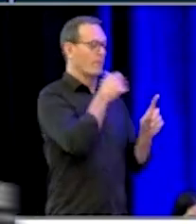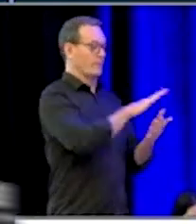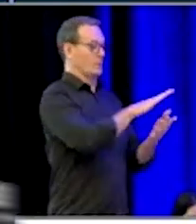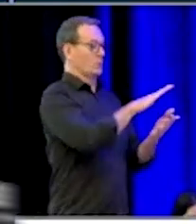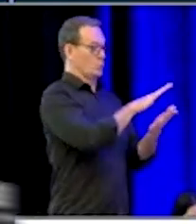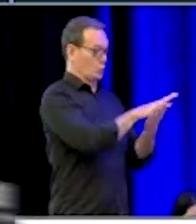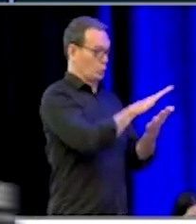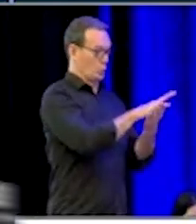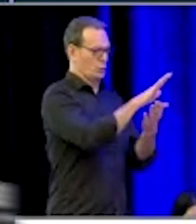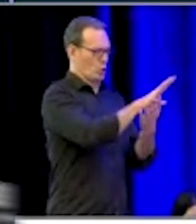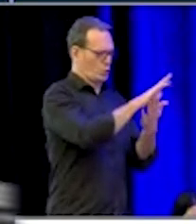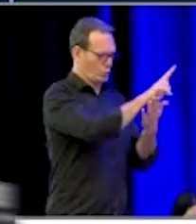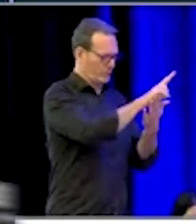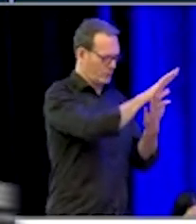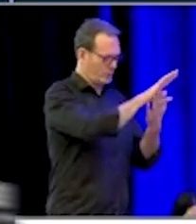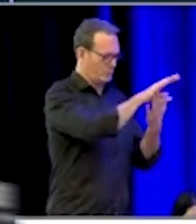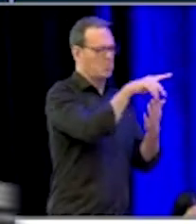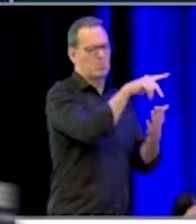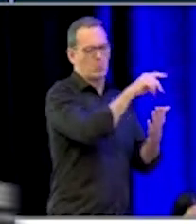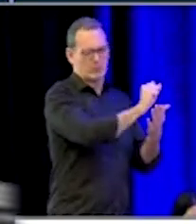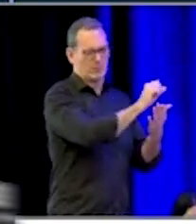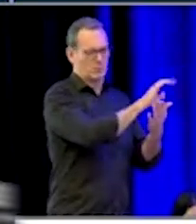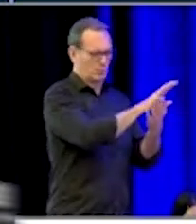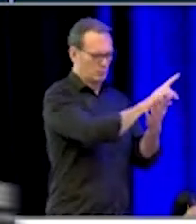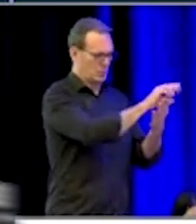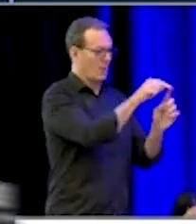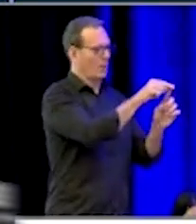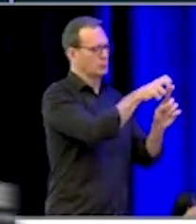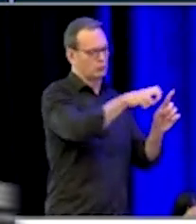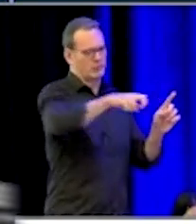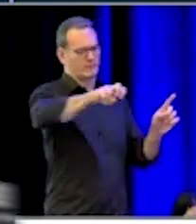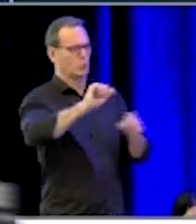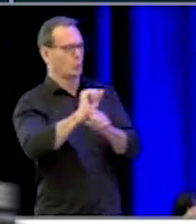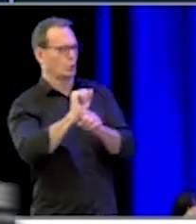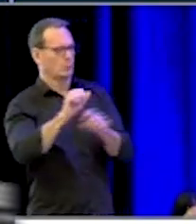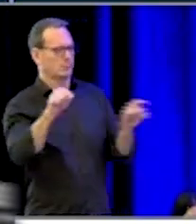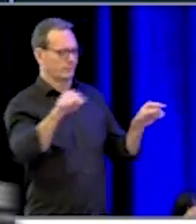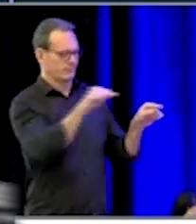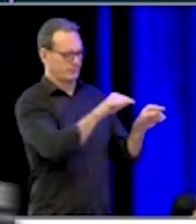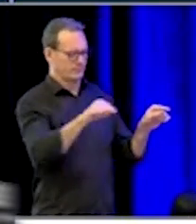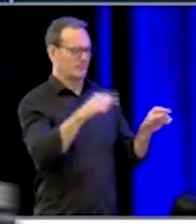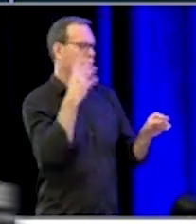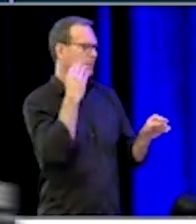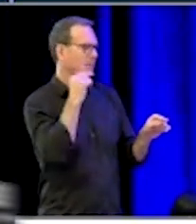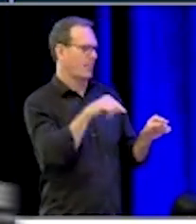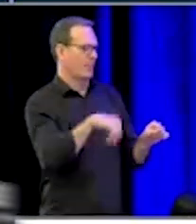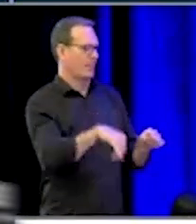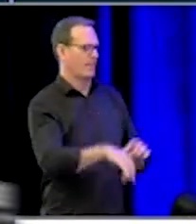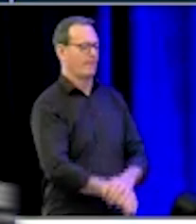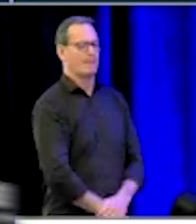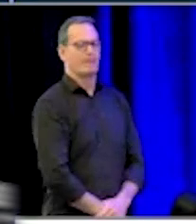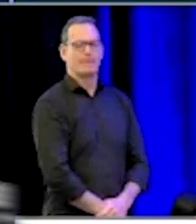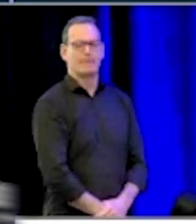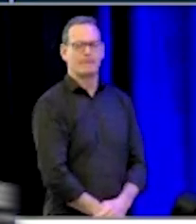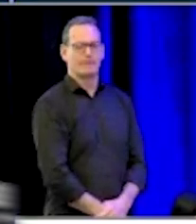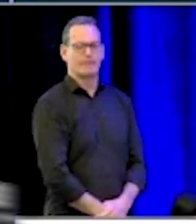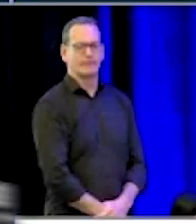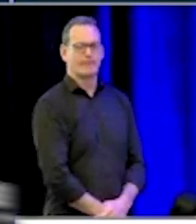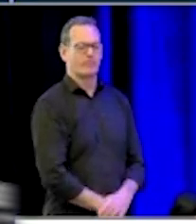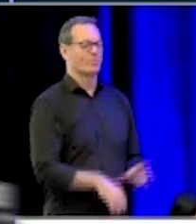their post-secondary education to work. And I think the last session spoke briefly on